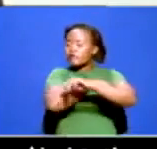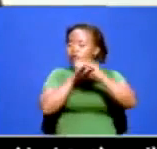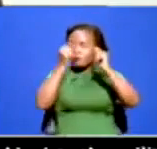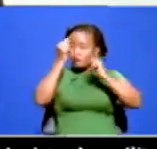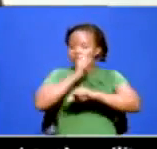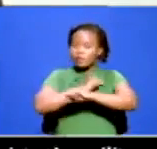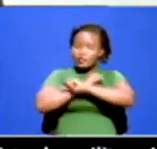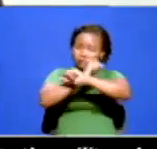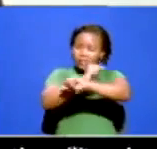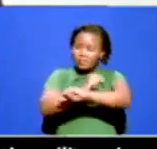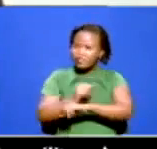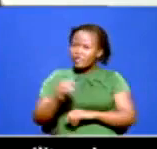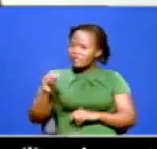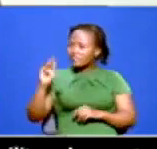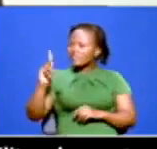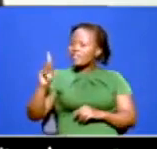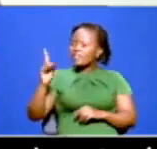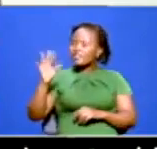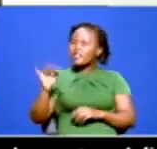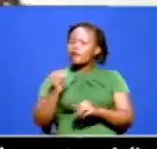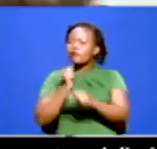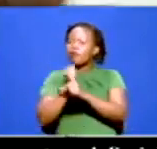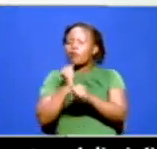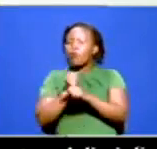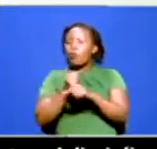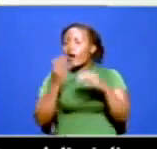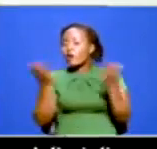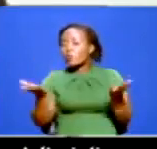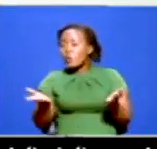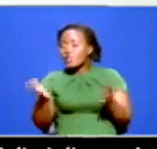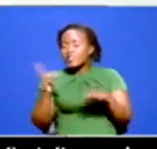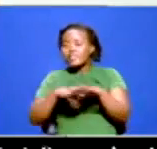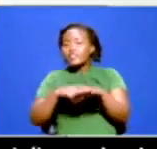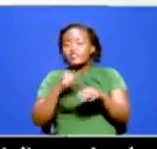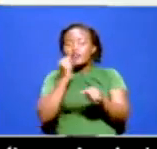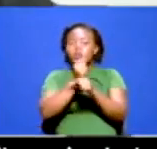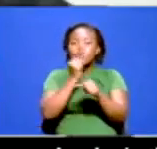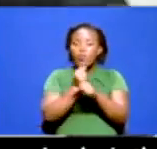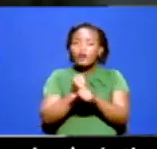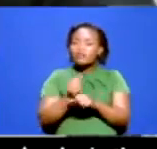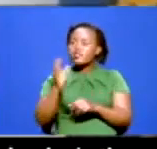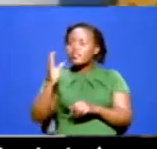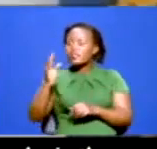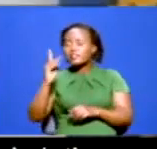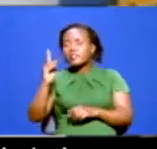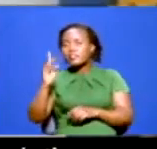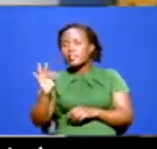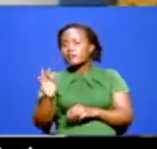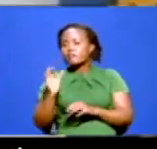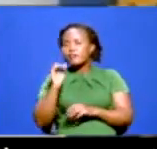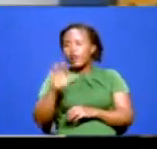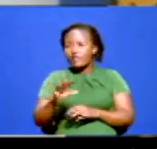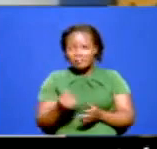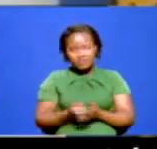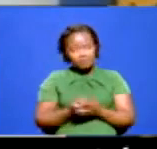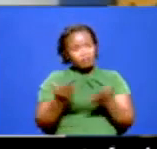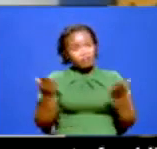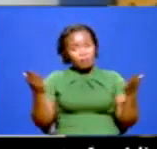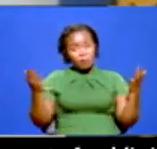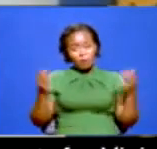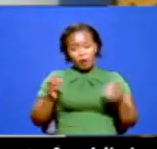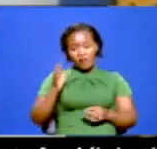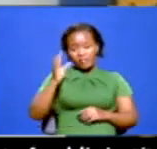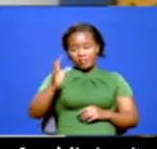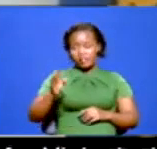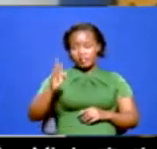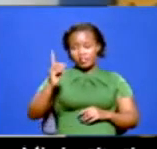when he's not in his office or when he's not discharging the duties of CDF? Yeah, I think the CDF